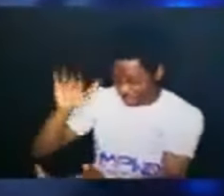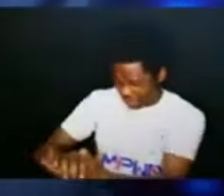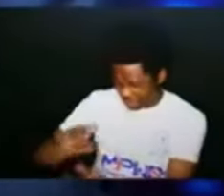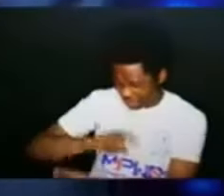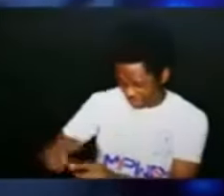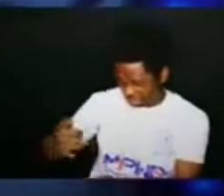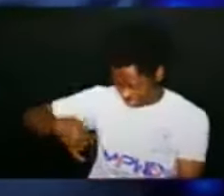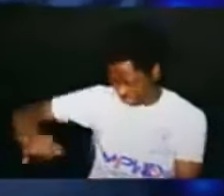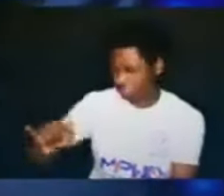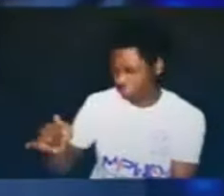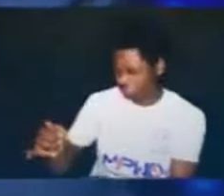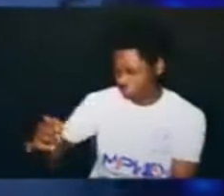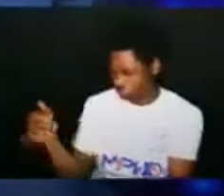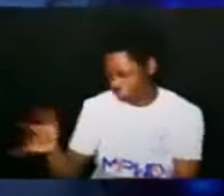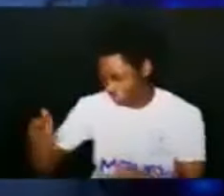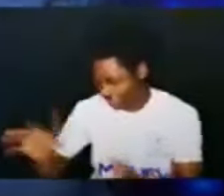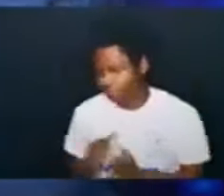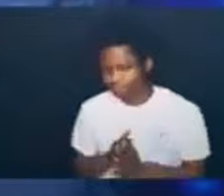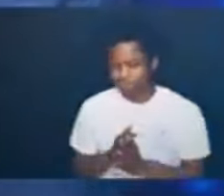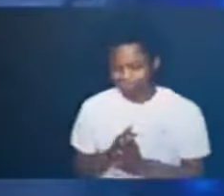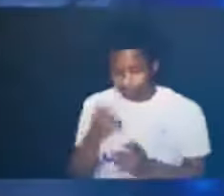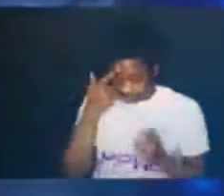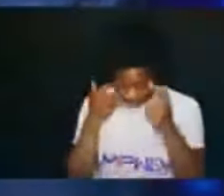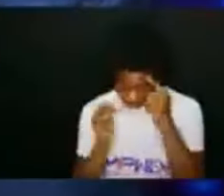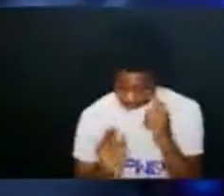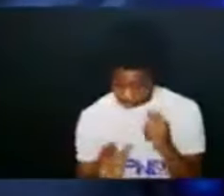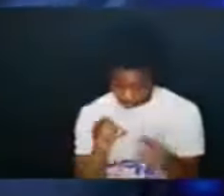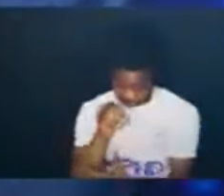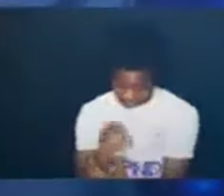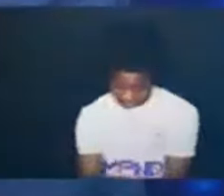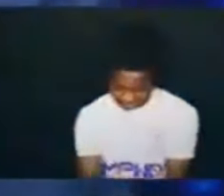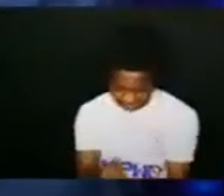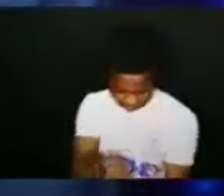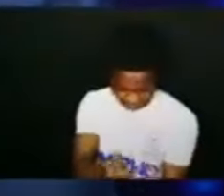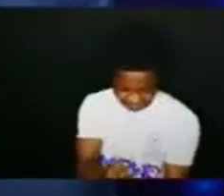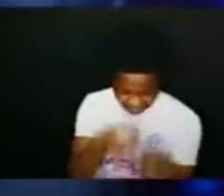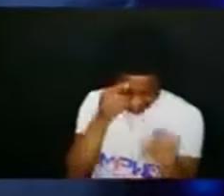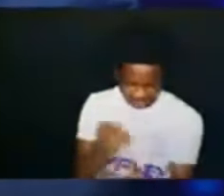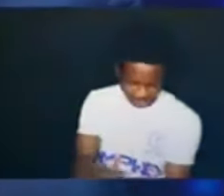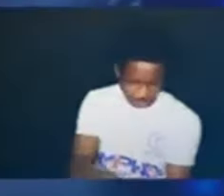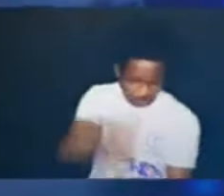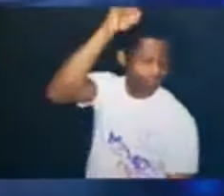The light and the lamp in their heart, they have intentionally put it off.